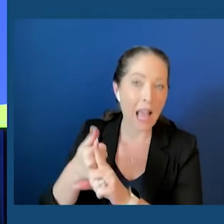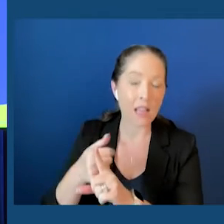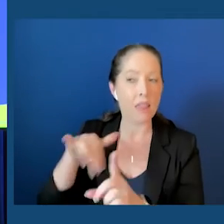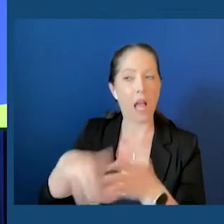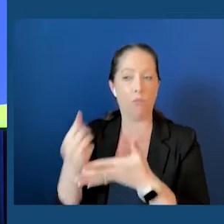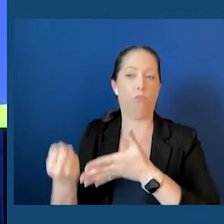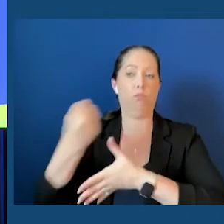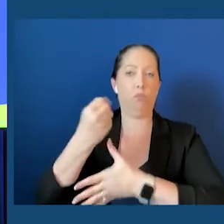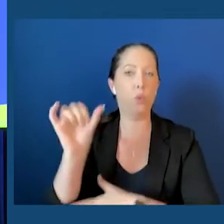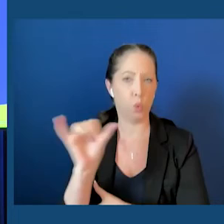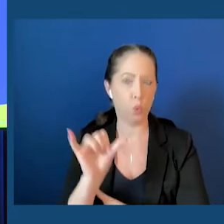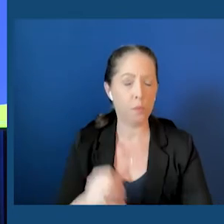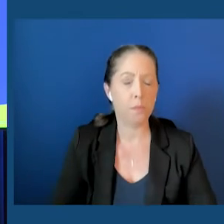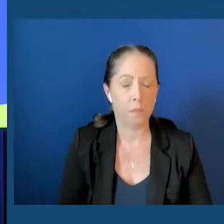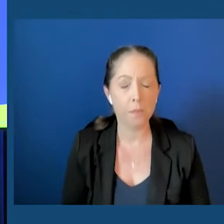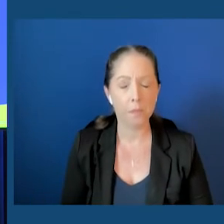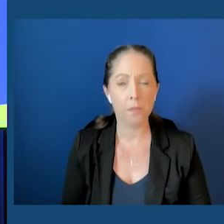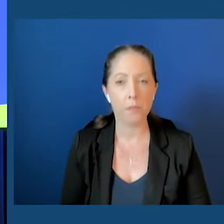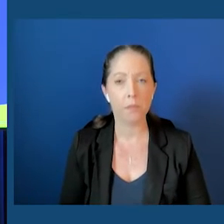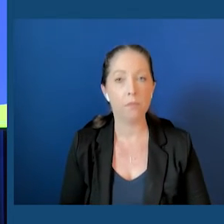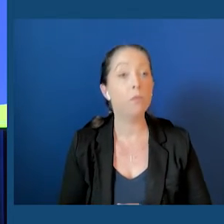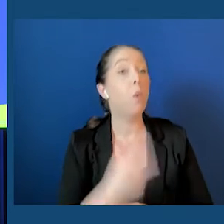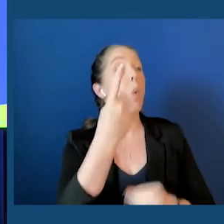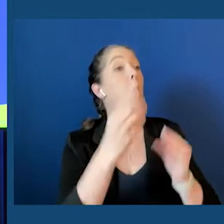administration. One more question,